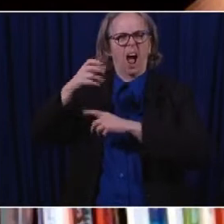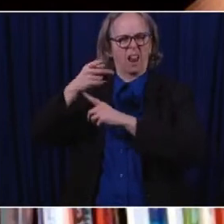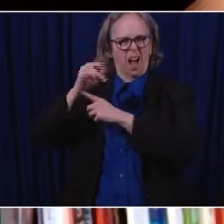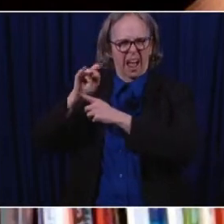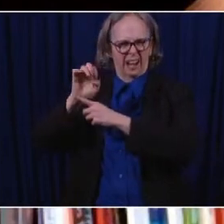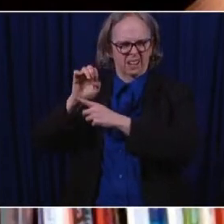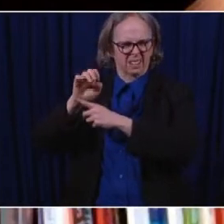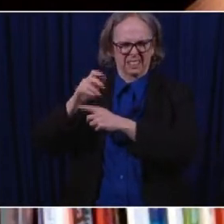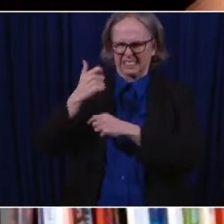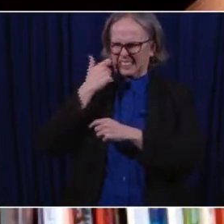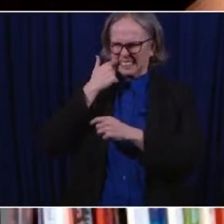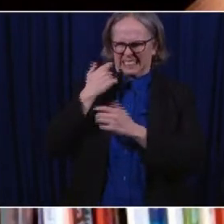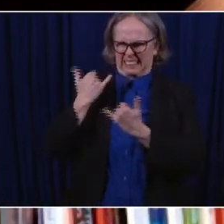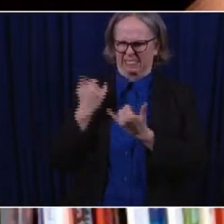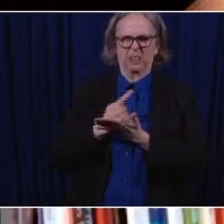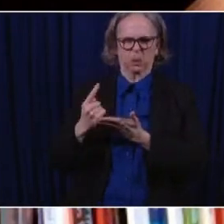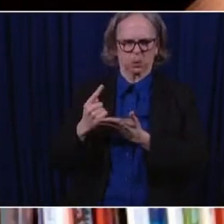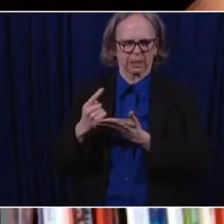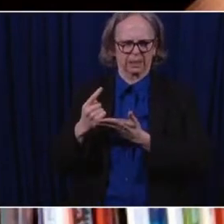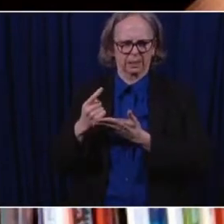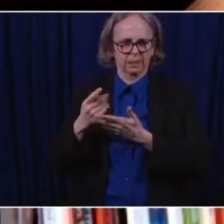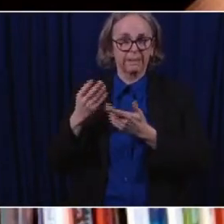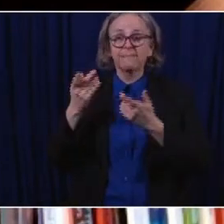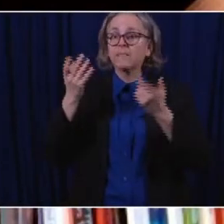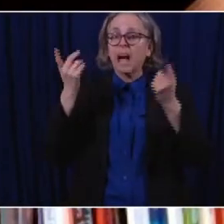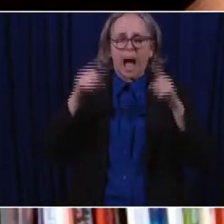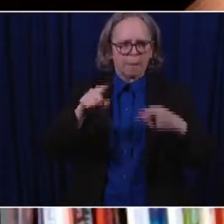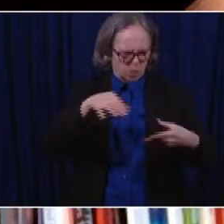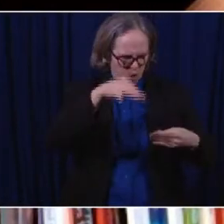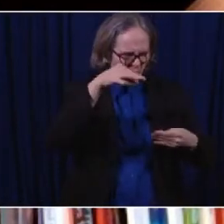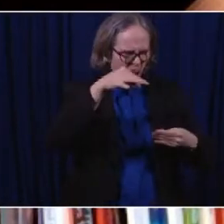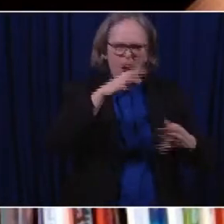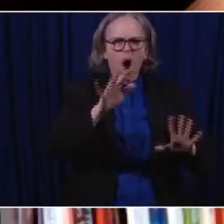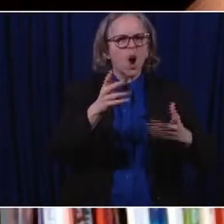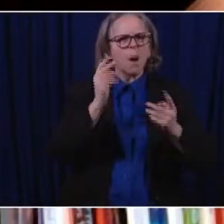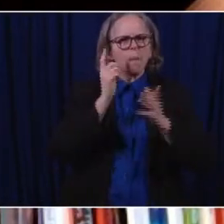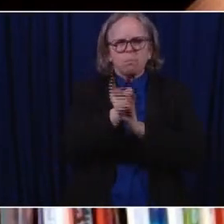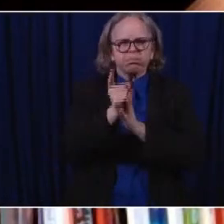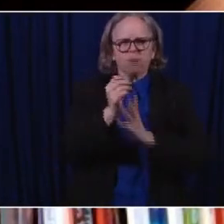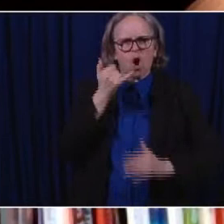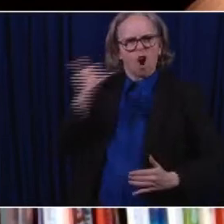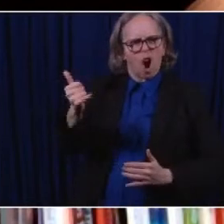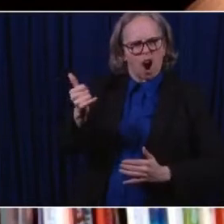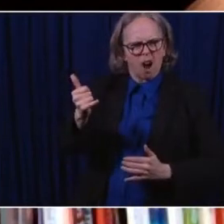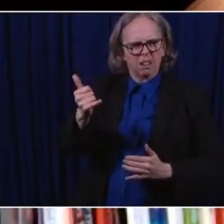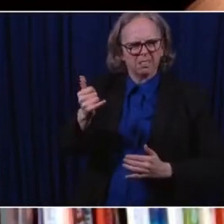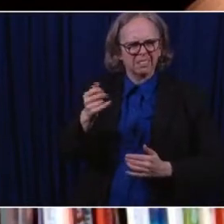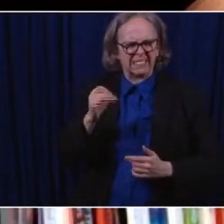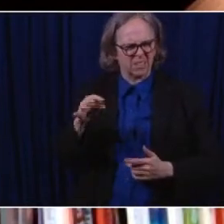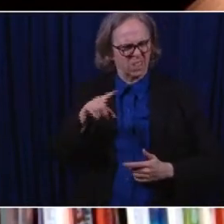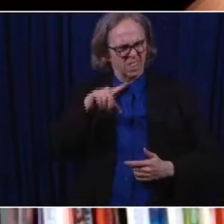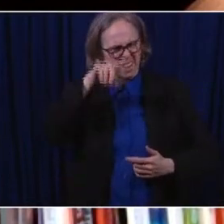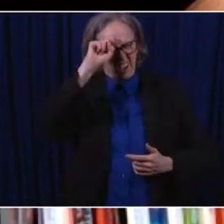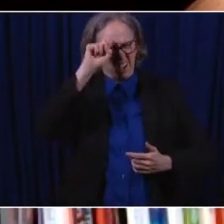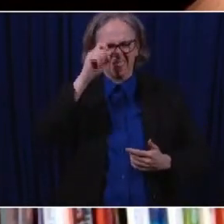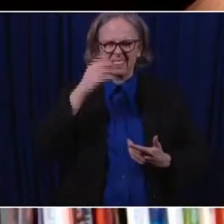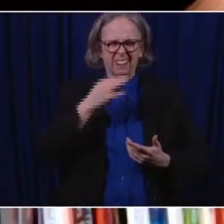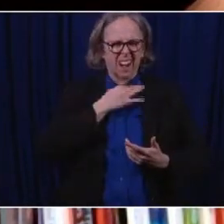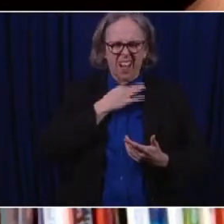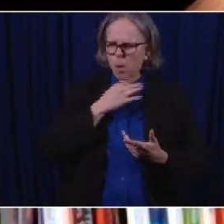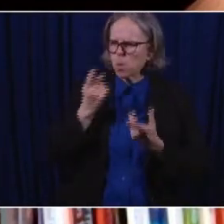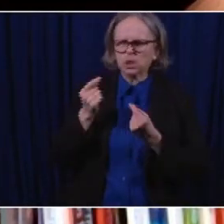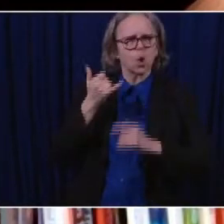encourage individuals to avail themselves of that hotline. They have questions about the fraud in 1099.